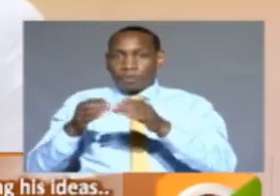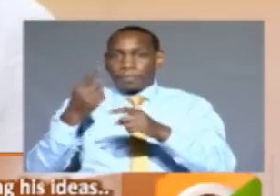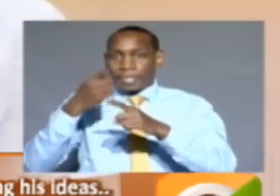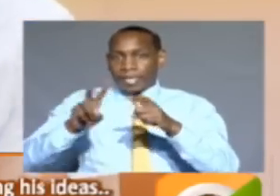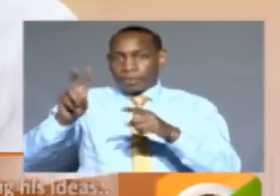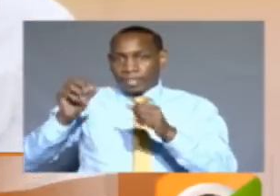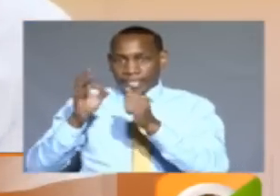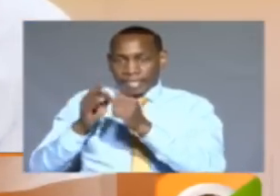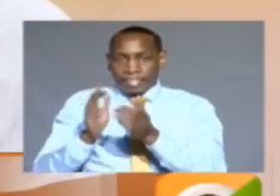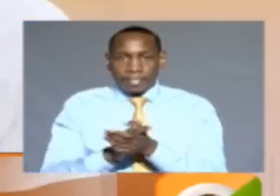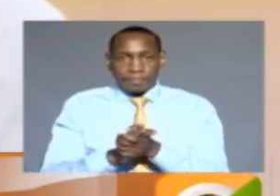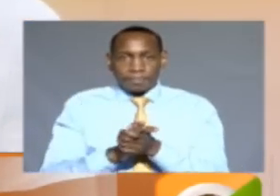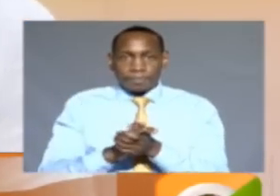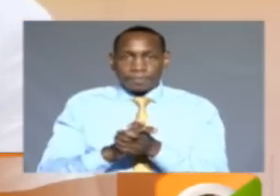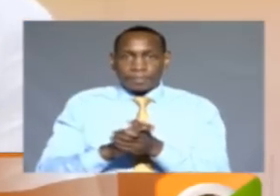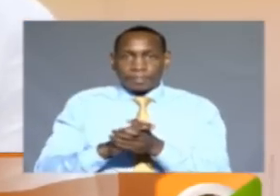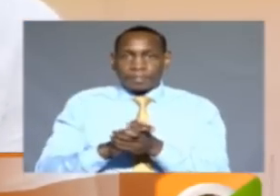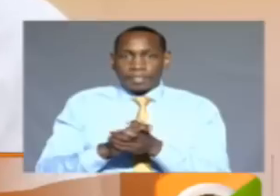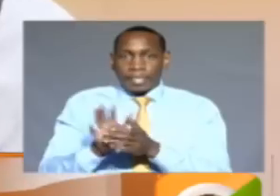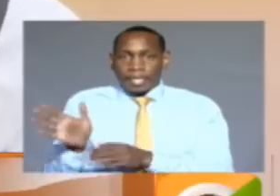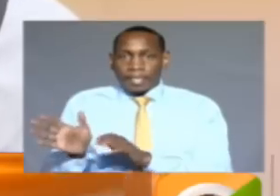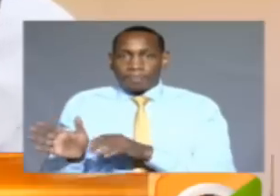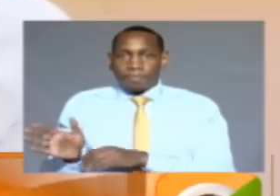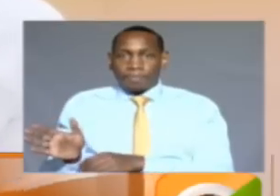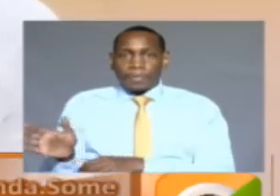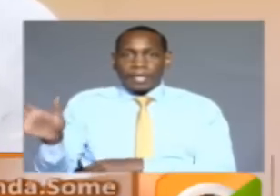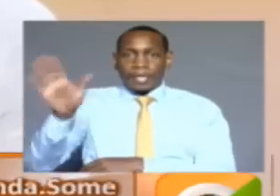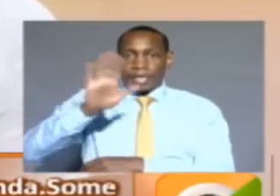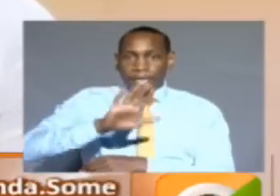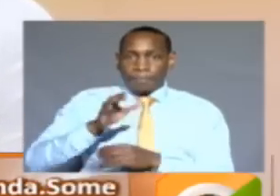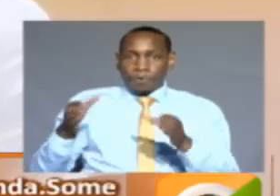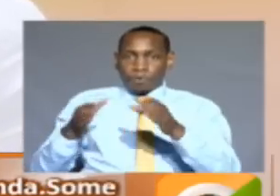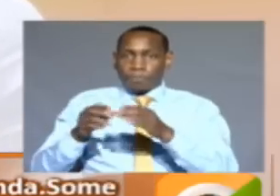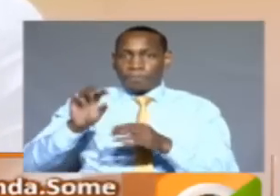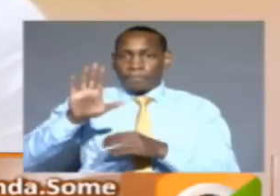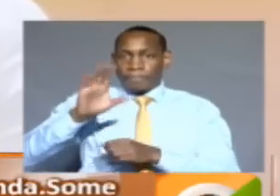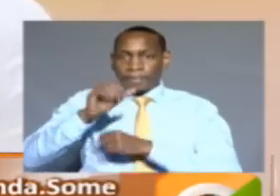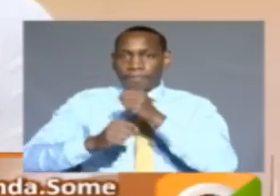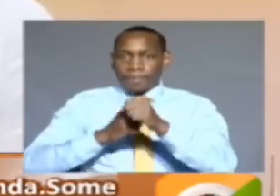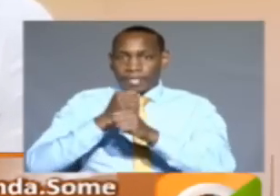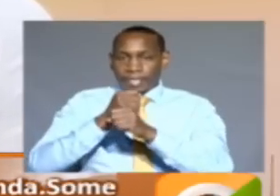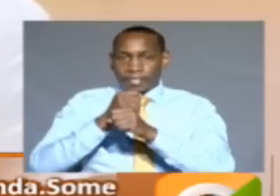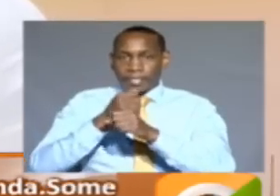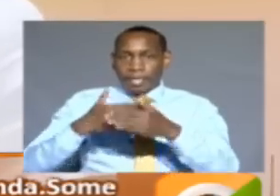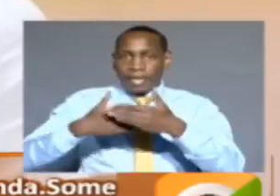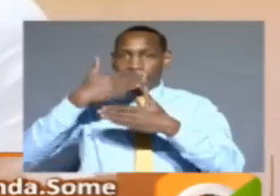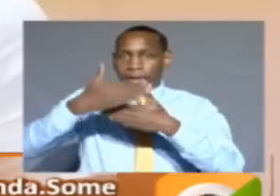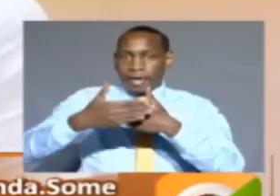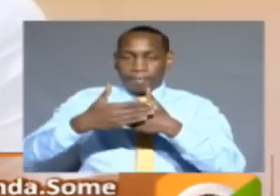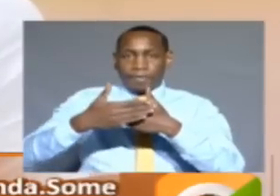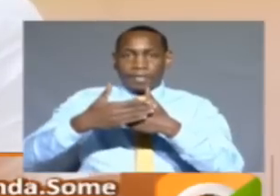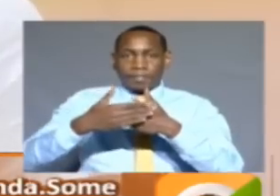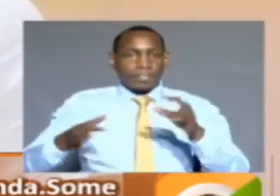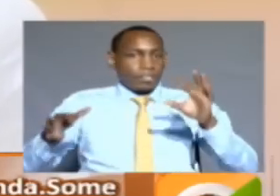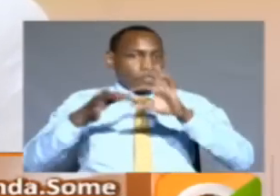2013. The National Rainbow Coalition in 2002 for 5 years, and then after that, the